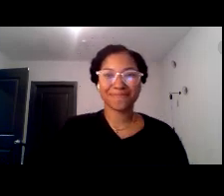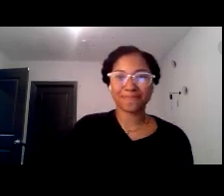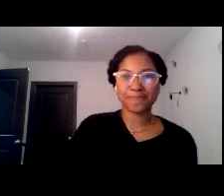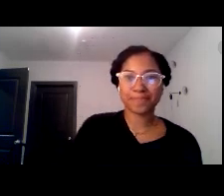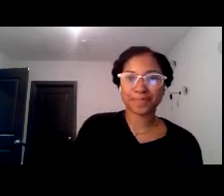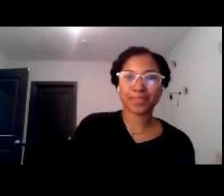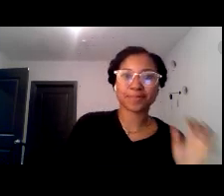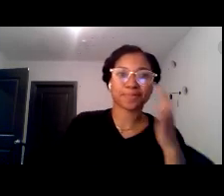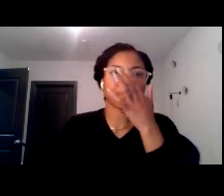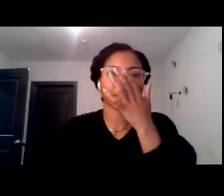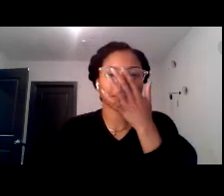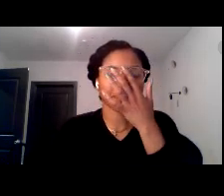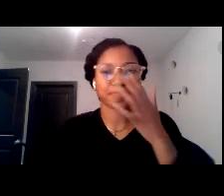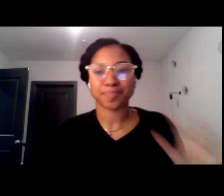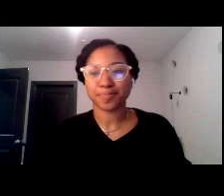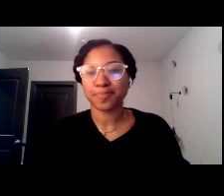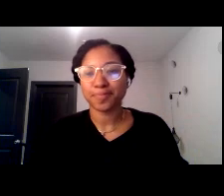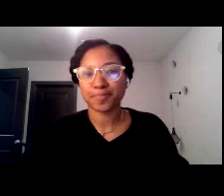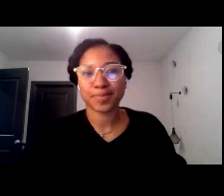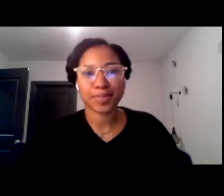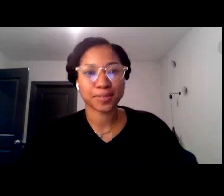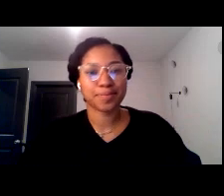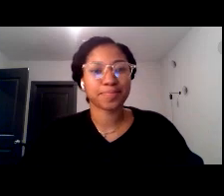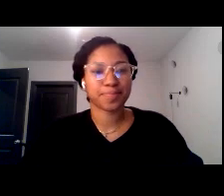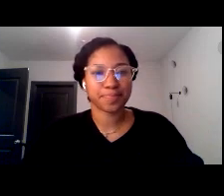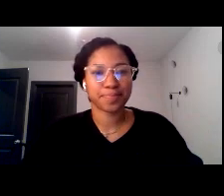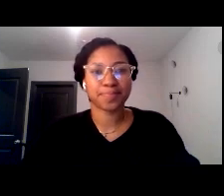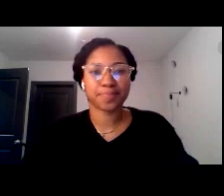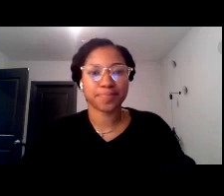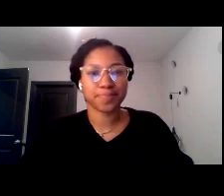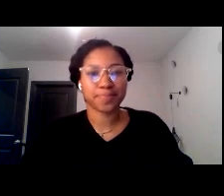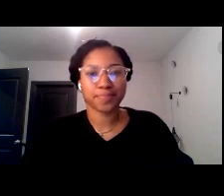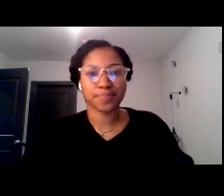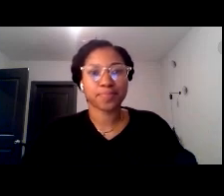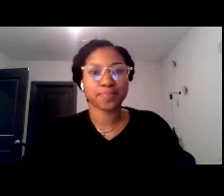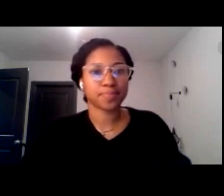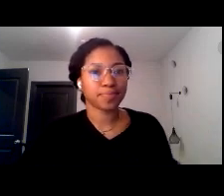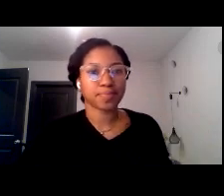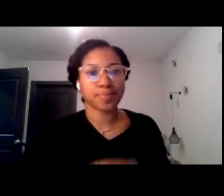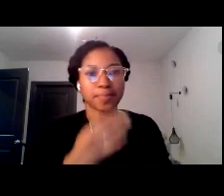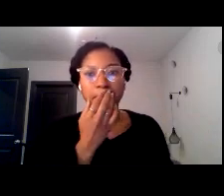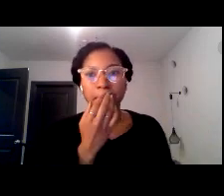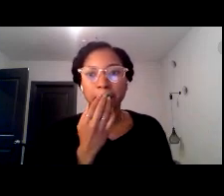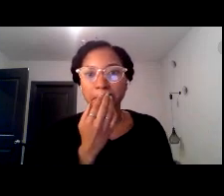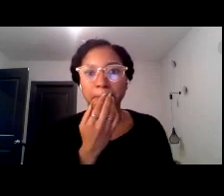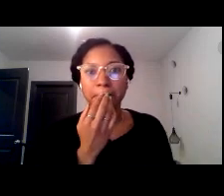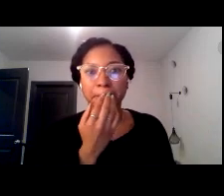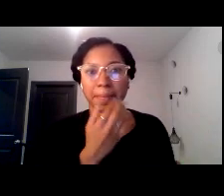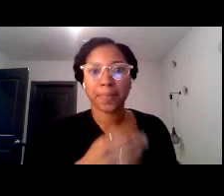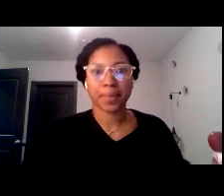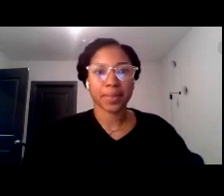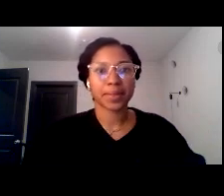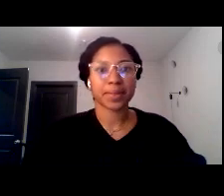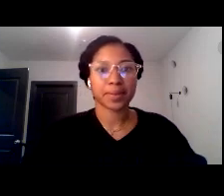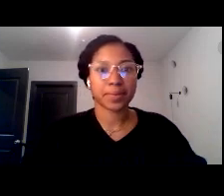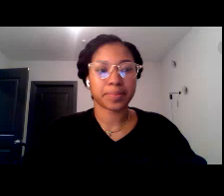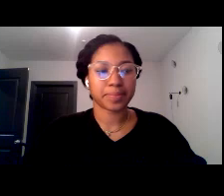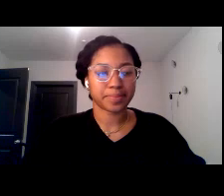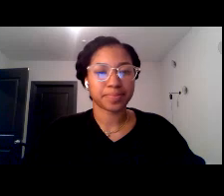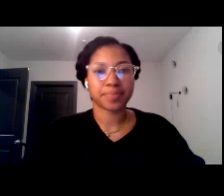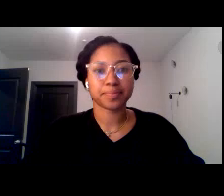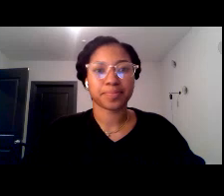1st. Okay. Thank you. Yeah. If you have more, I mean, you want more information or that, and you have more